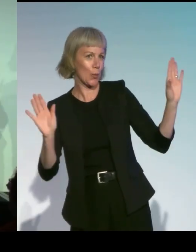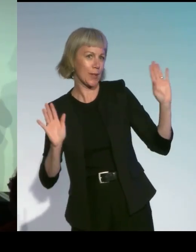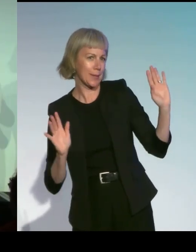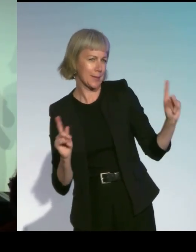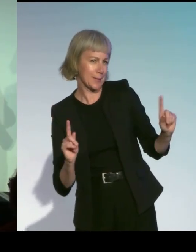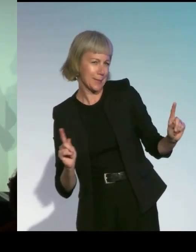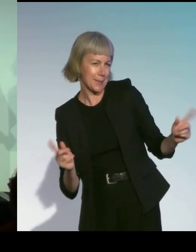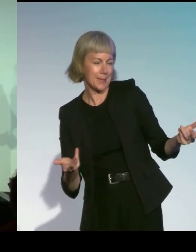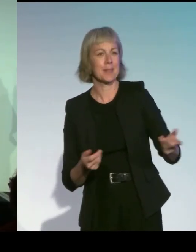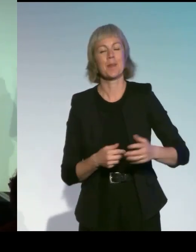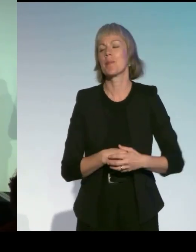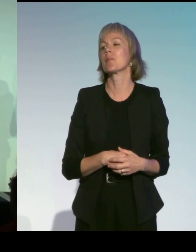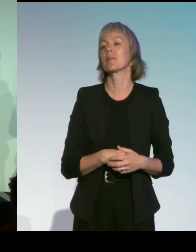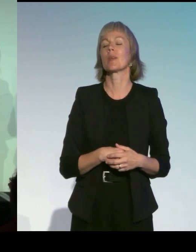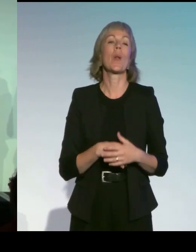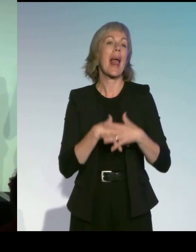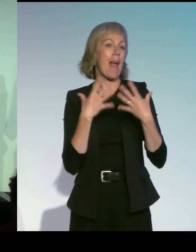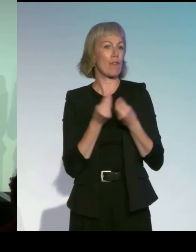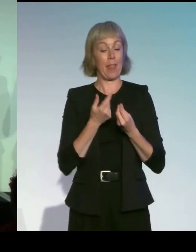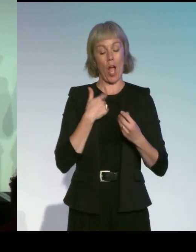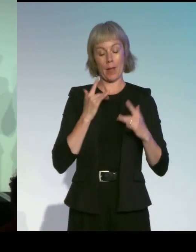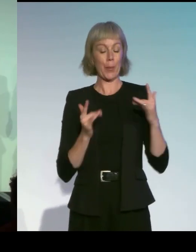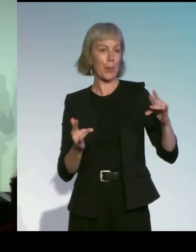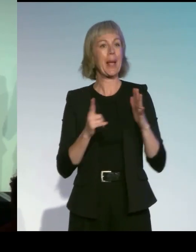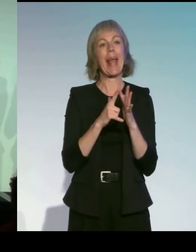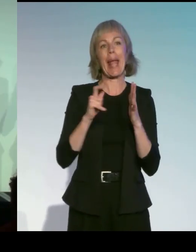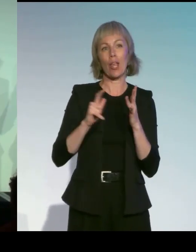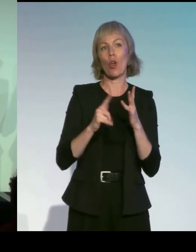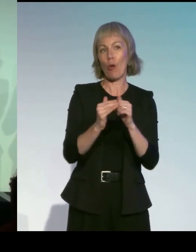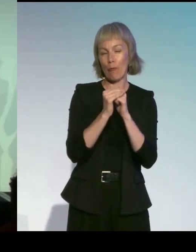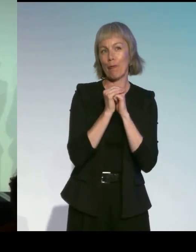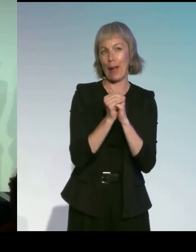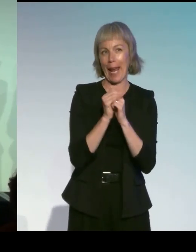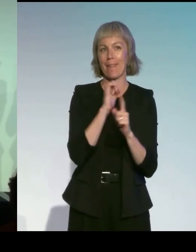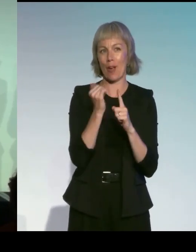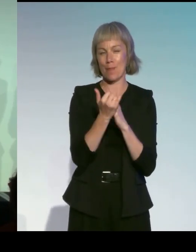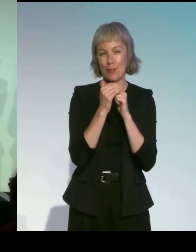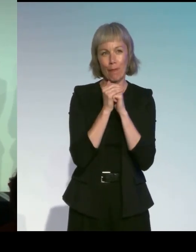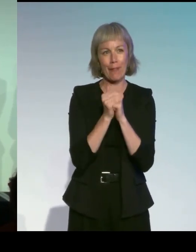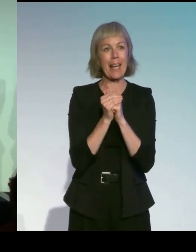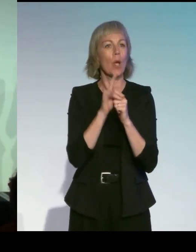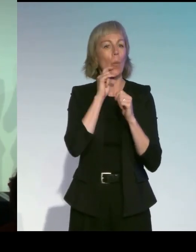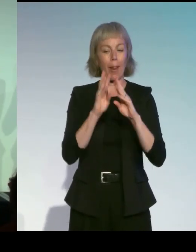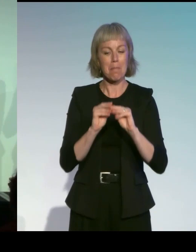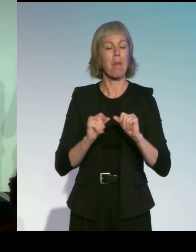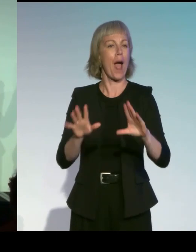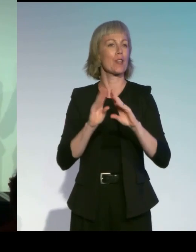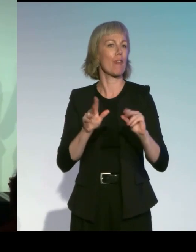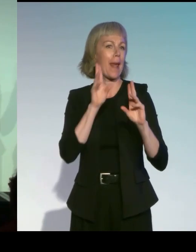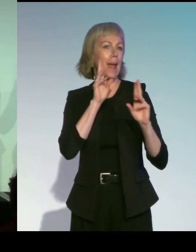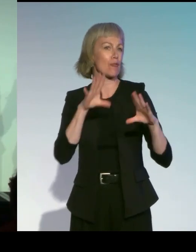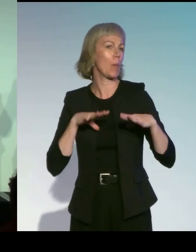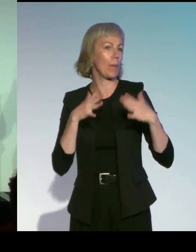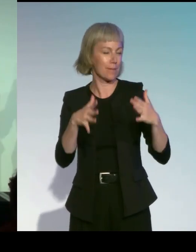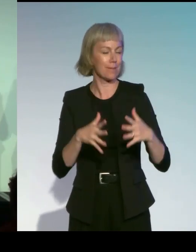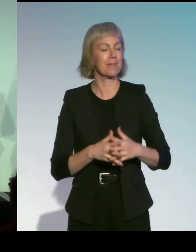Yes, it's it's all eco-friendly, biodegradable glitter, and yeah,